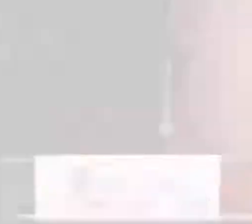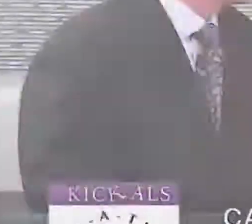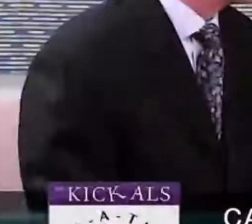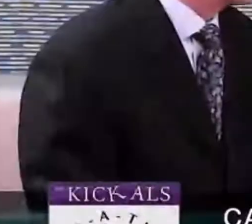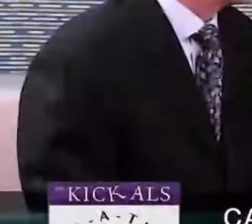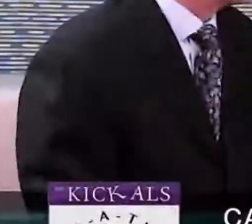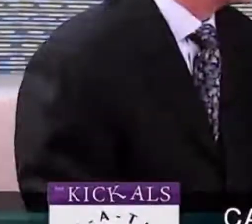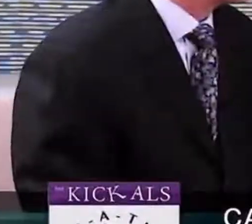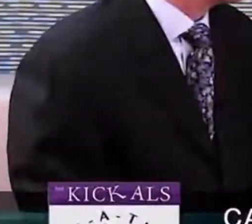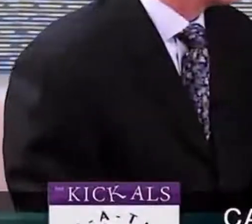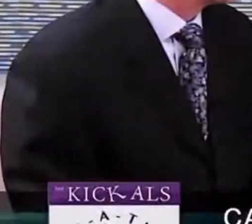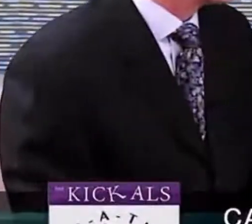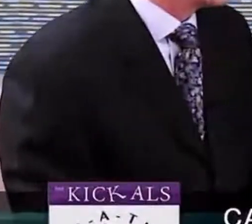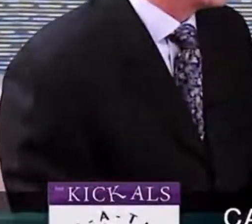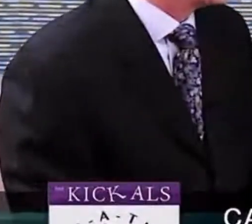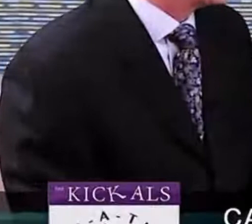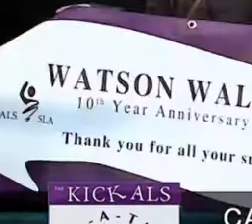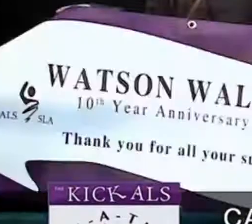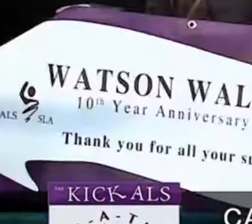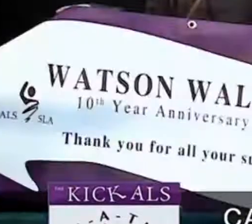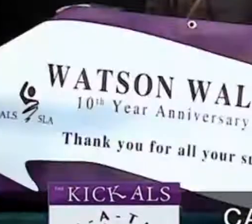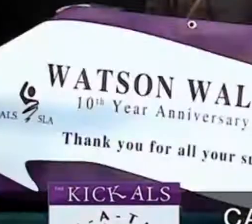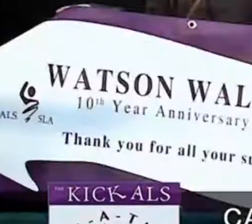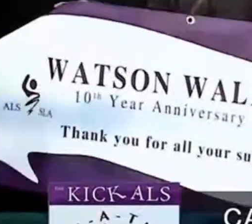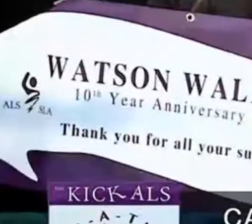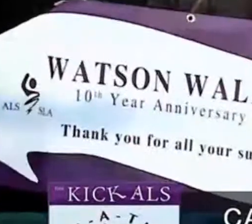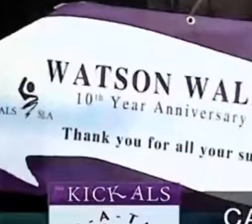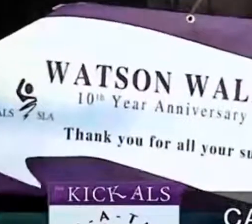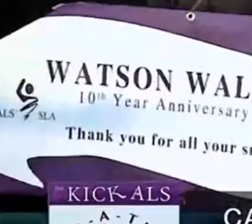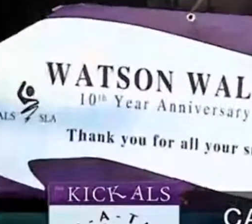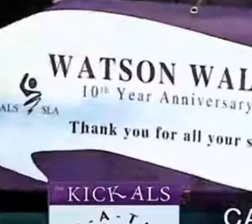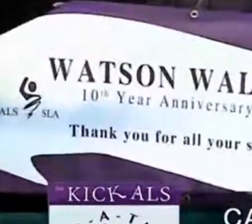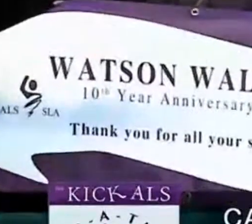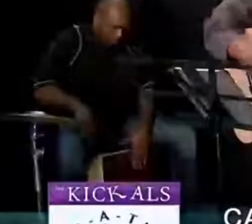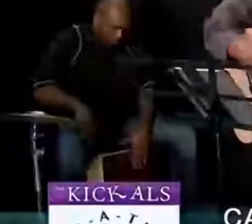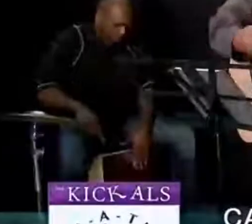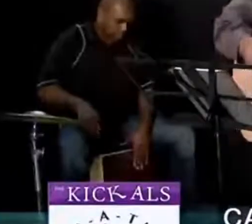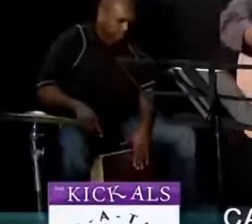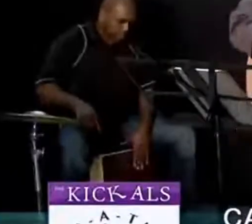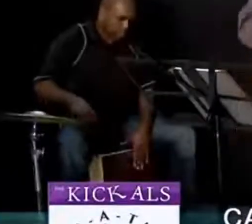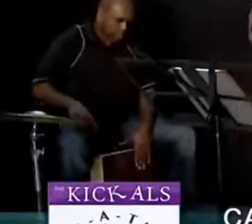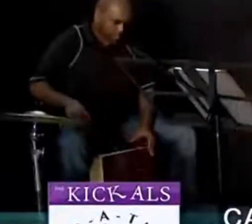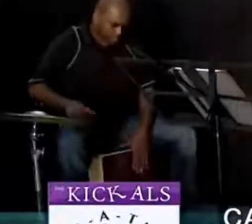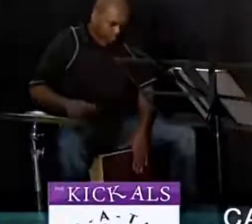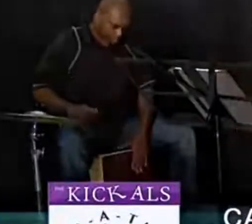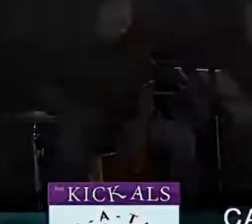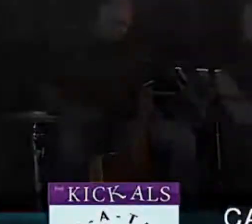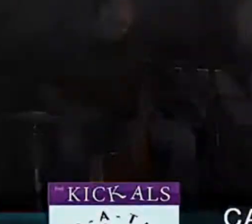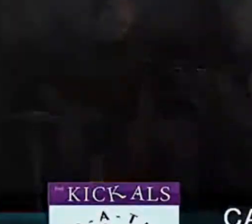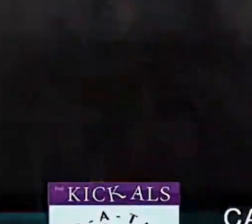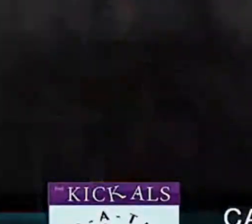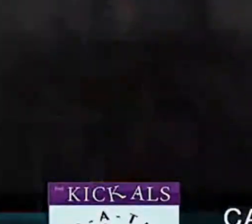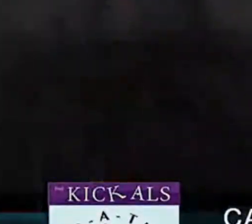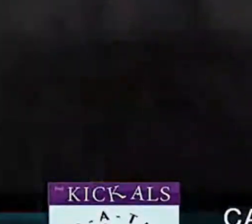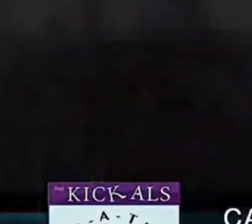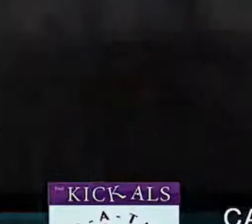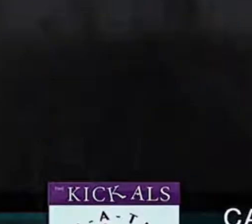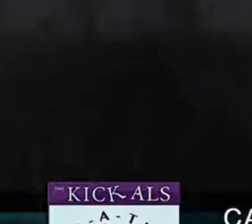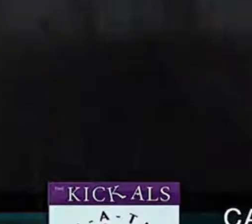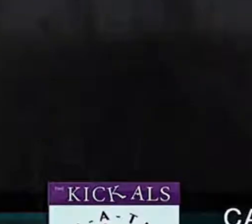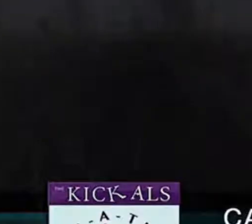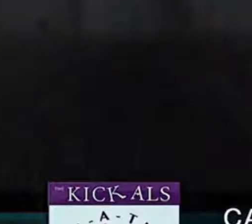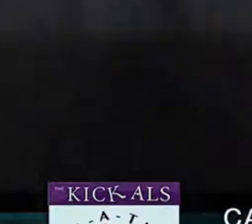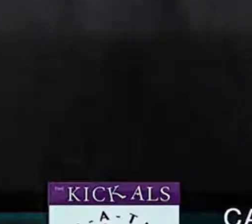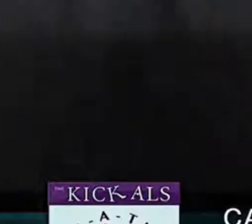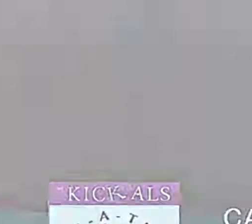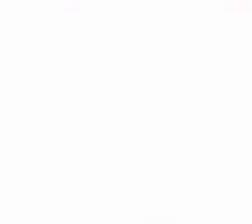That's a major accolade. I mean, to perform with the nylons. The funds raised stay here in Nova Scotia and allow us to... Maybe then they'll